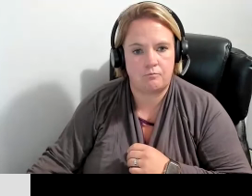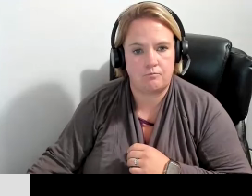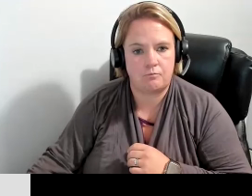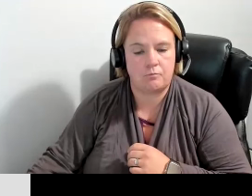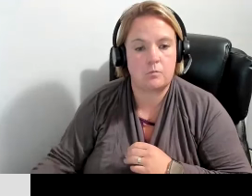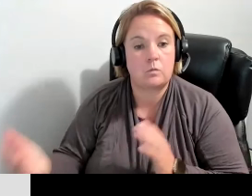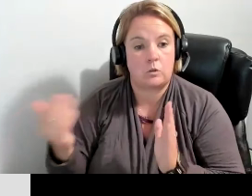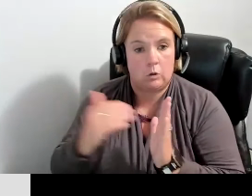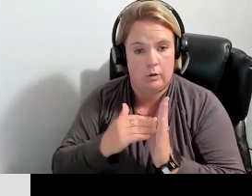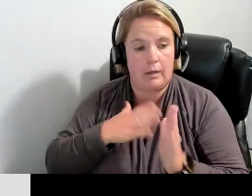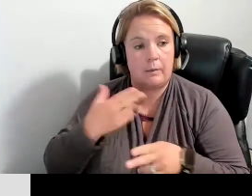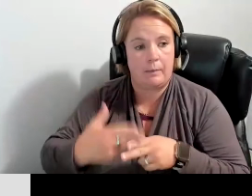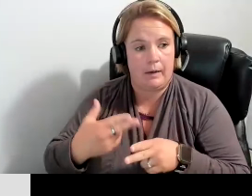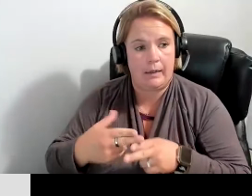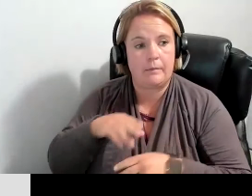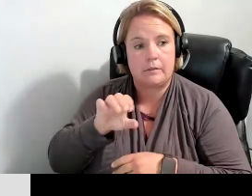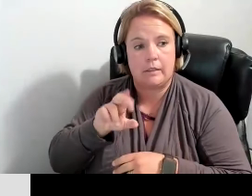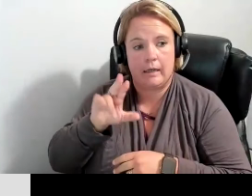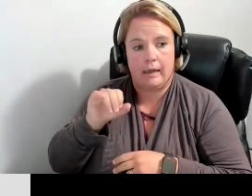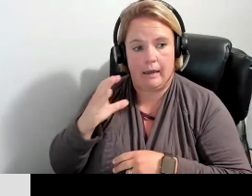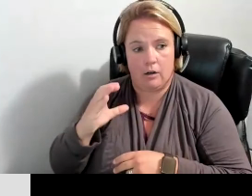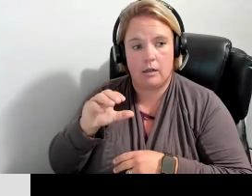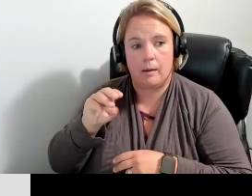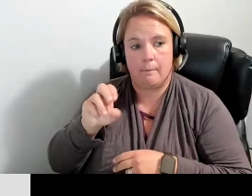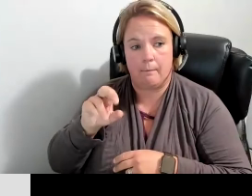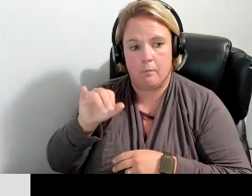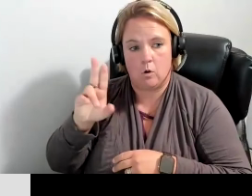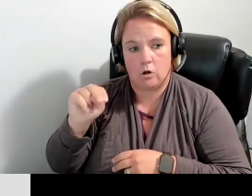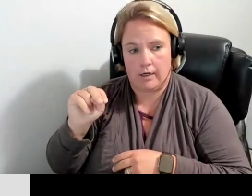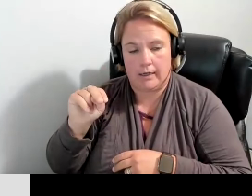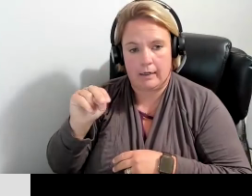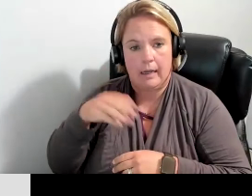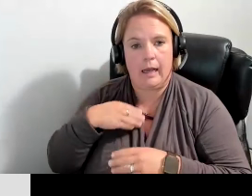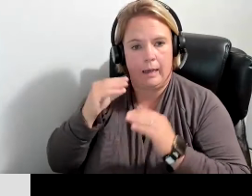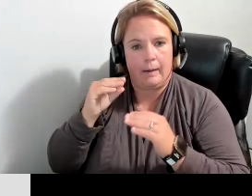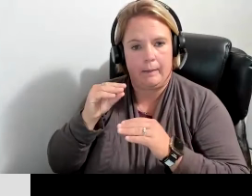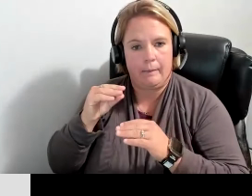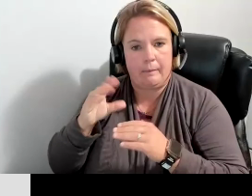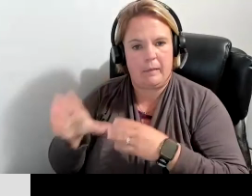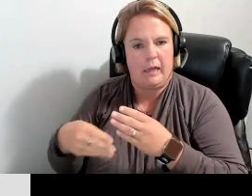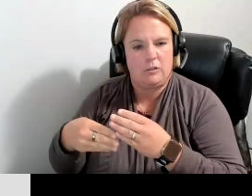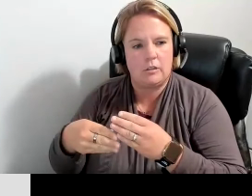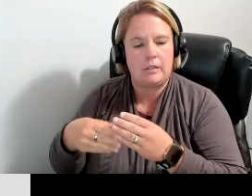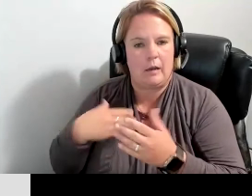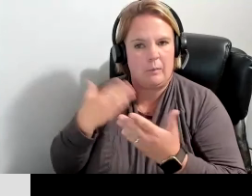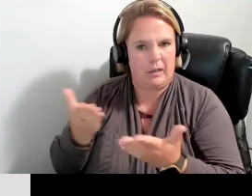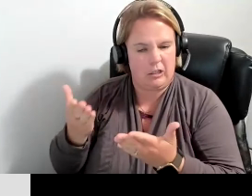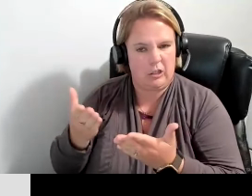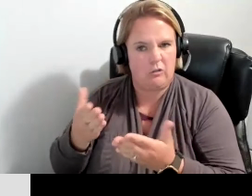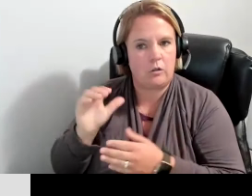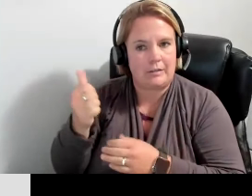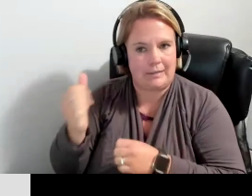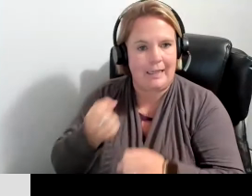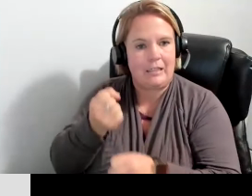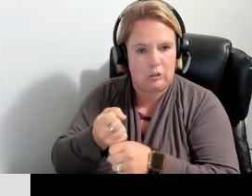So again, I'm Eric Morin. I'm one of the adjuncts with adult education. I've been here at Fresno City now for 10 years. This is